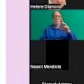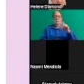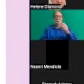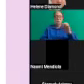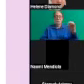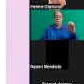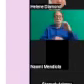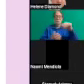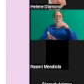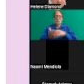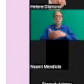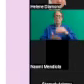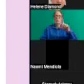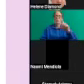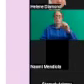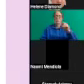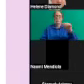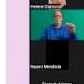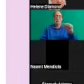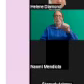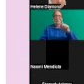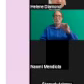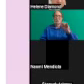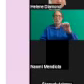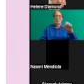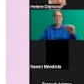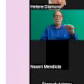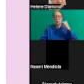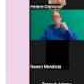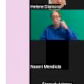Linda, California, and this